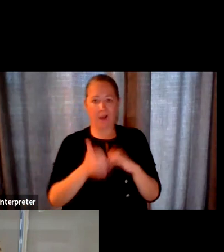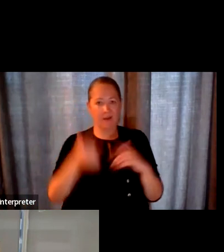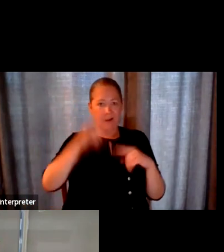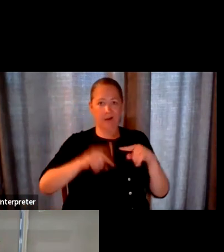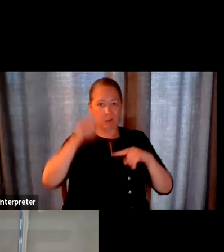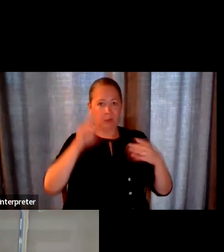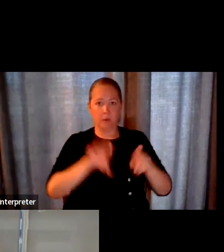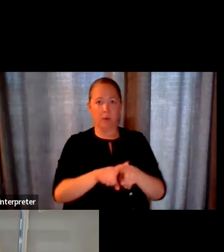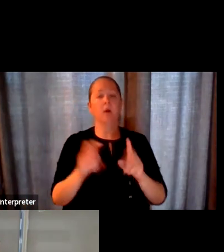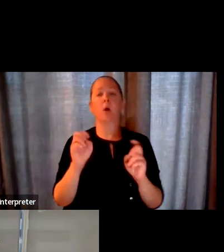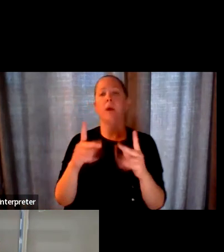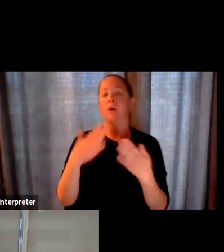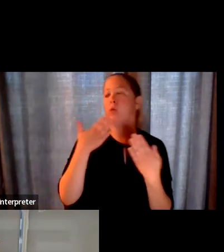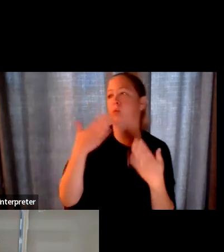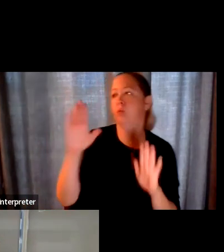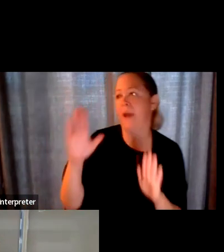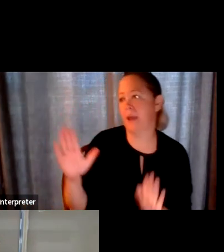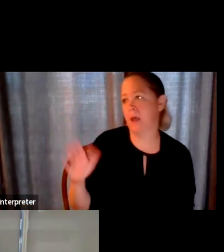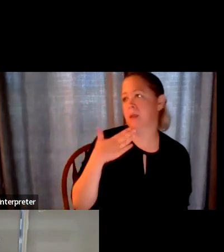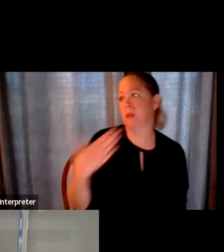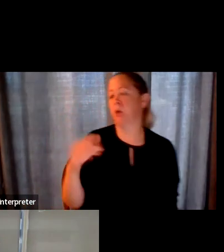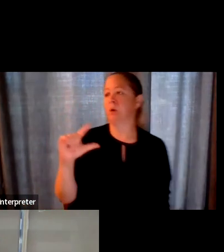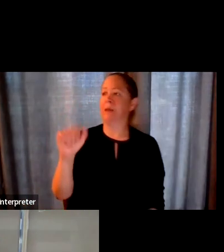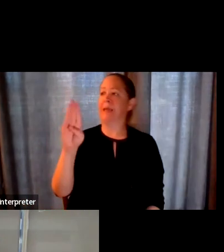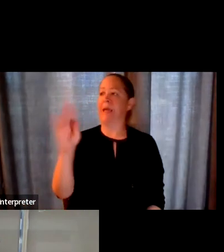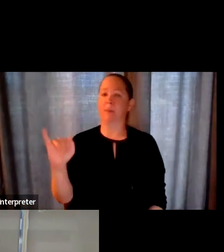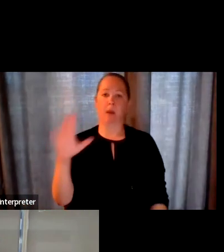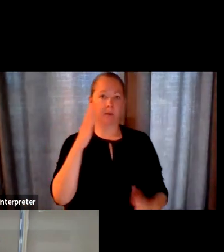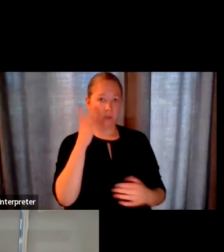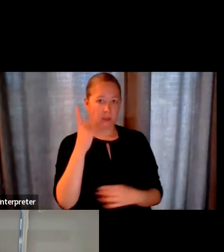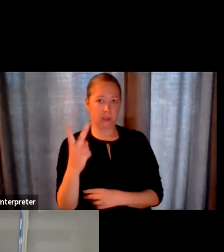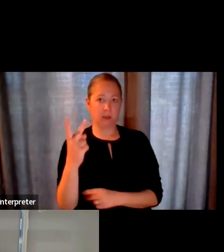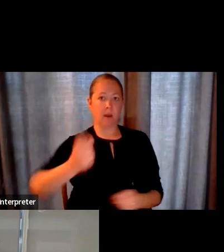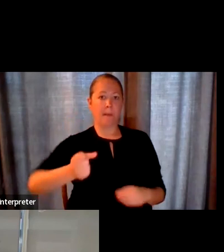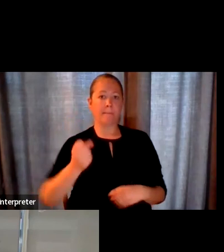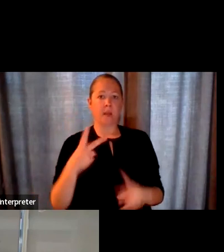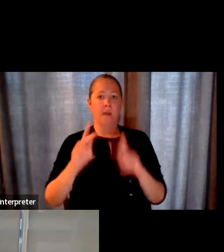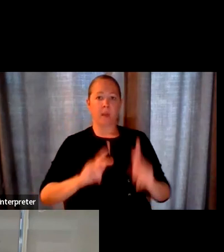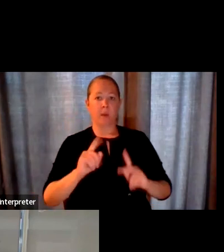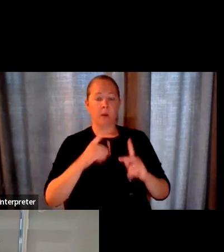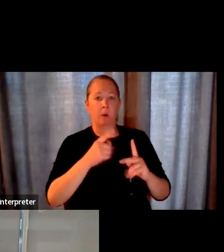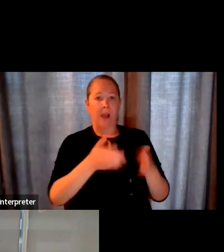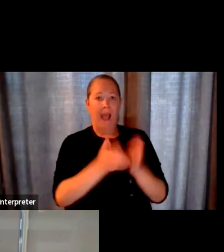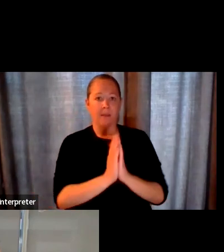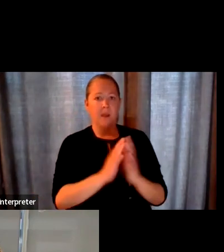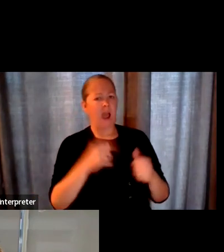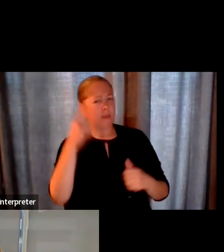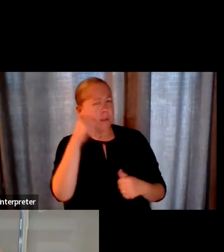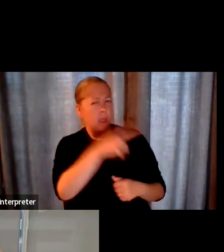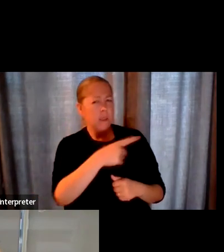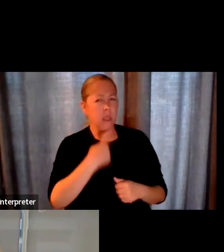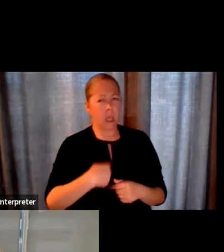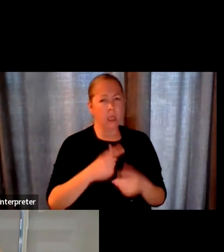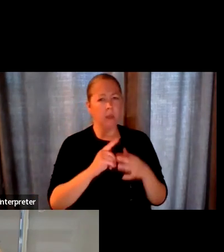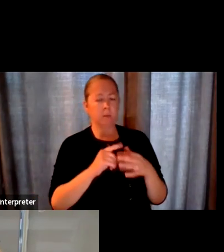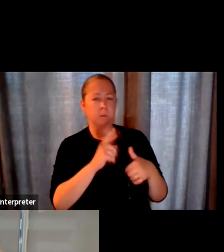Great, thanks, Gabby. I know we have a lot of questions in here about folks asking about, well, didn't they say this? And this is what we want to, really be expressing to